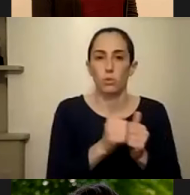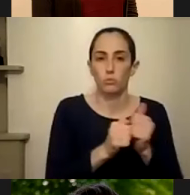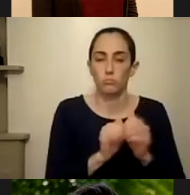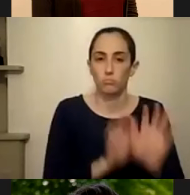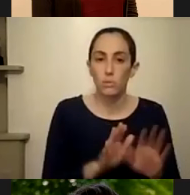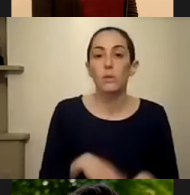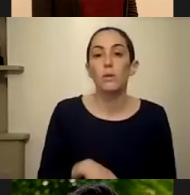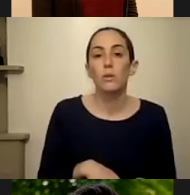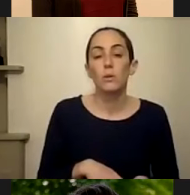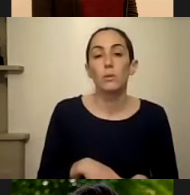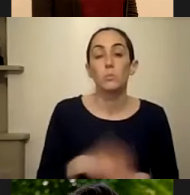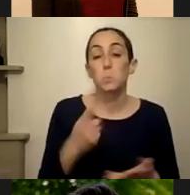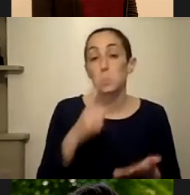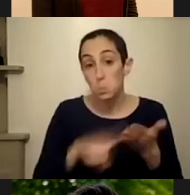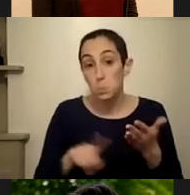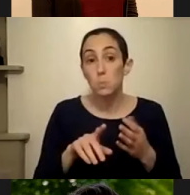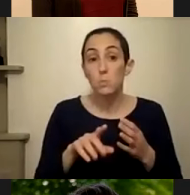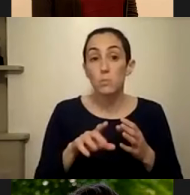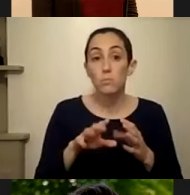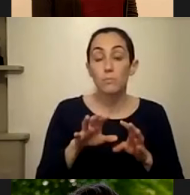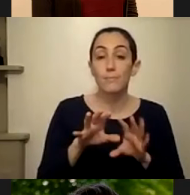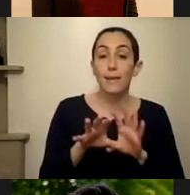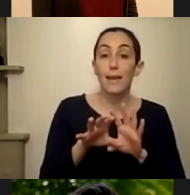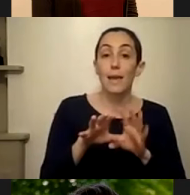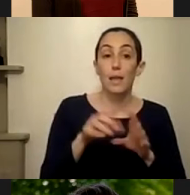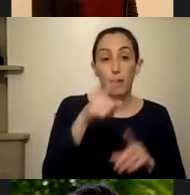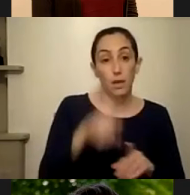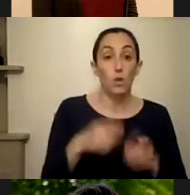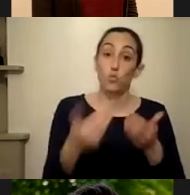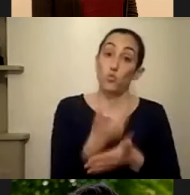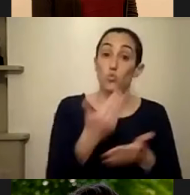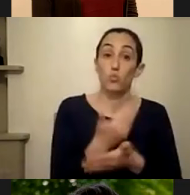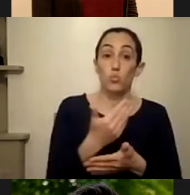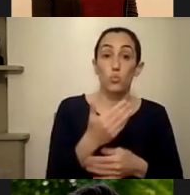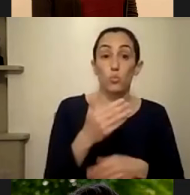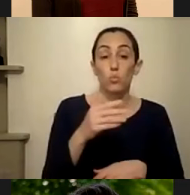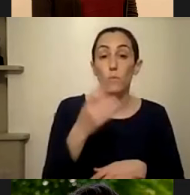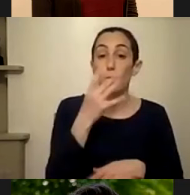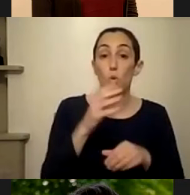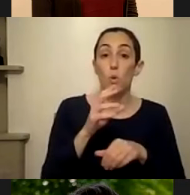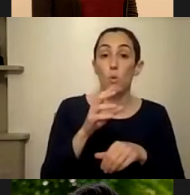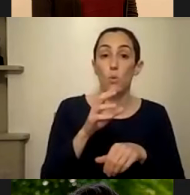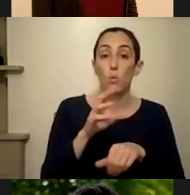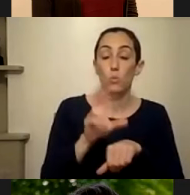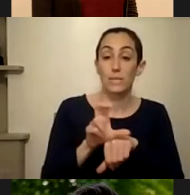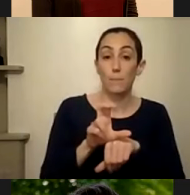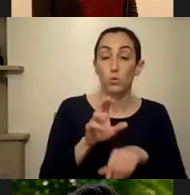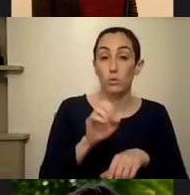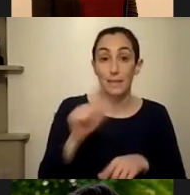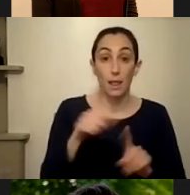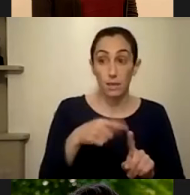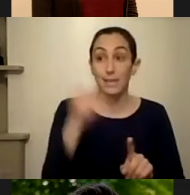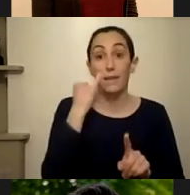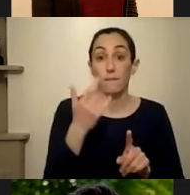if the ultrastructurally, the new photoreceptor cells, in order for them to be functional, they need to